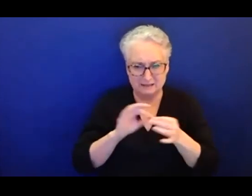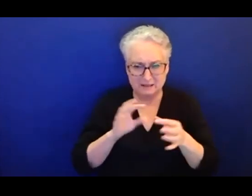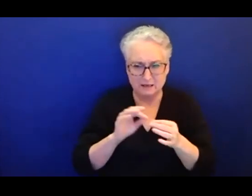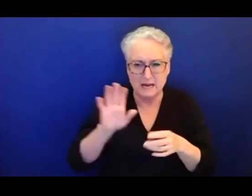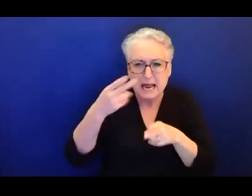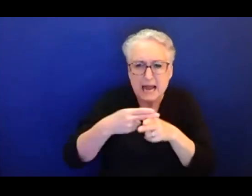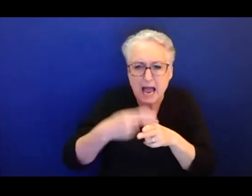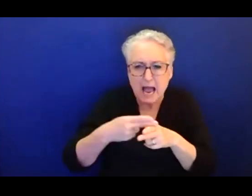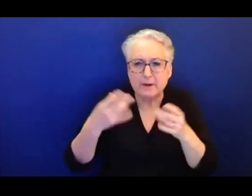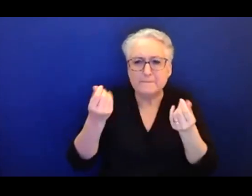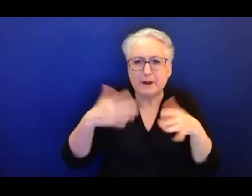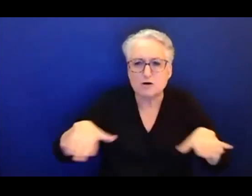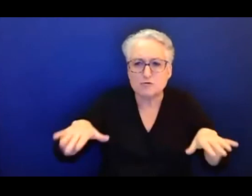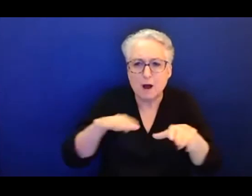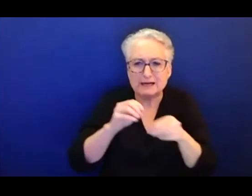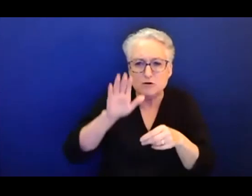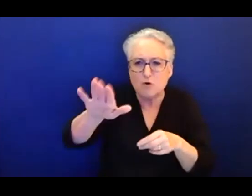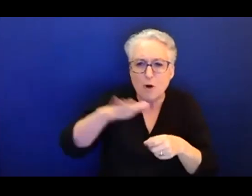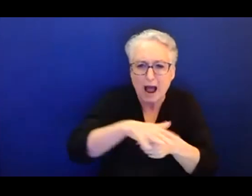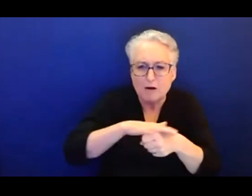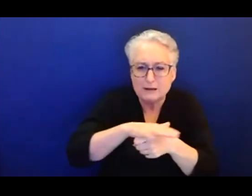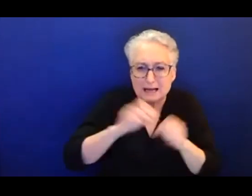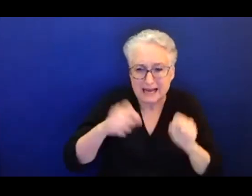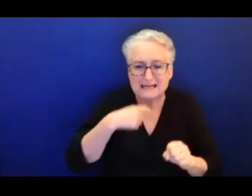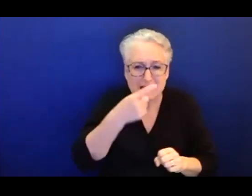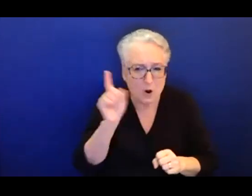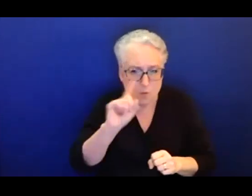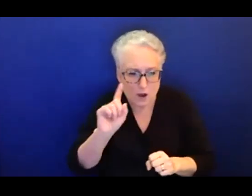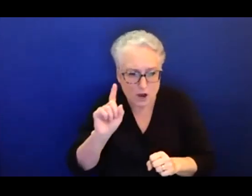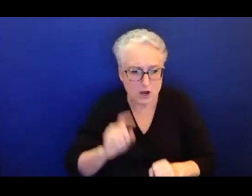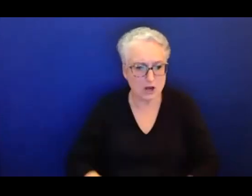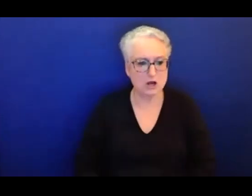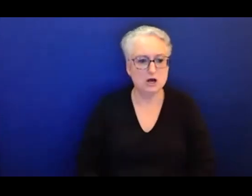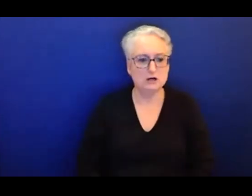I'm going to turn it over now to my colleague, Linda Hedden, the Associate and Admin Analyst.